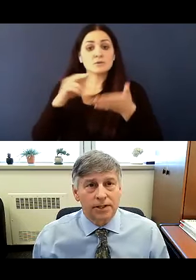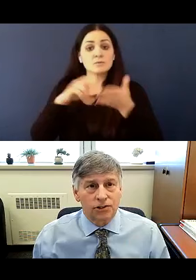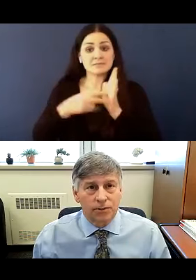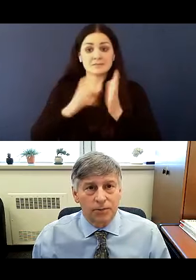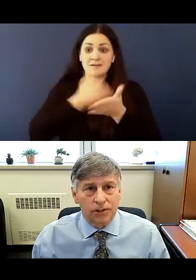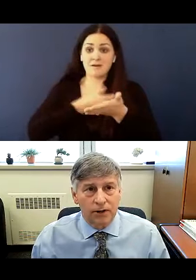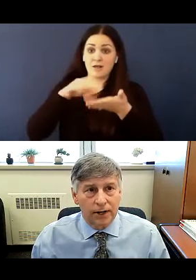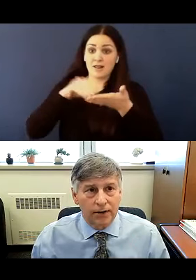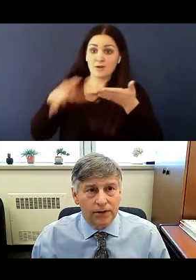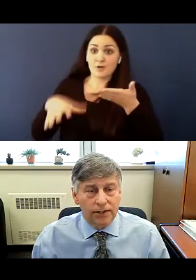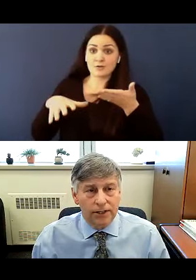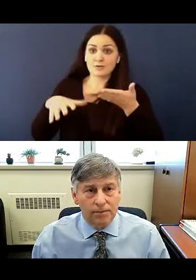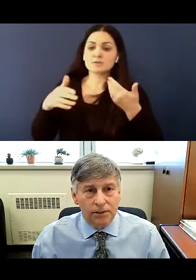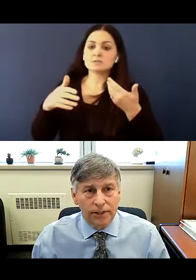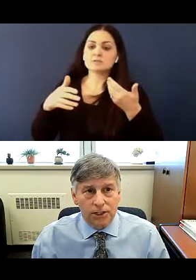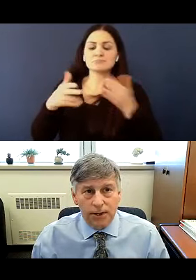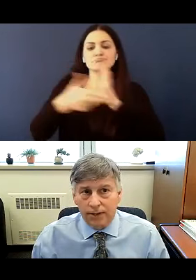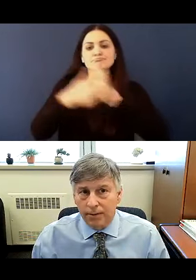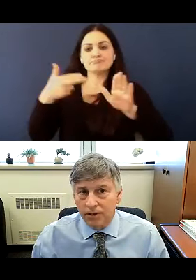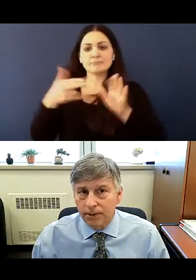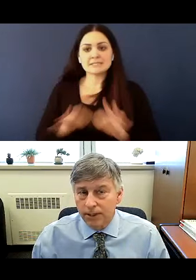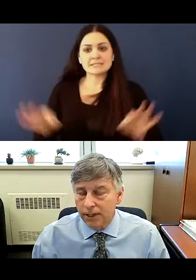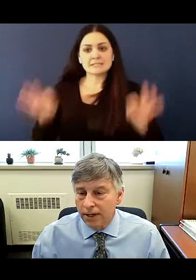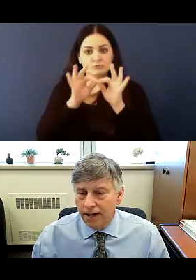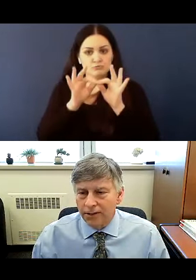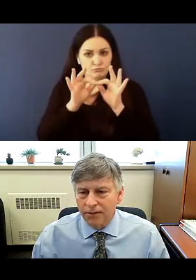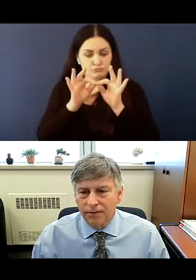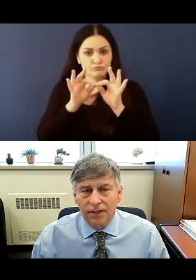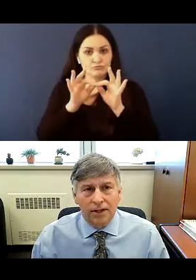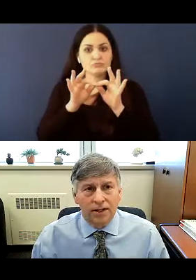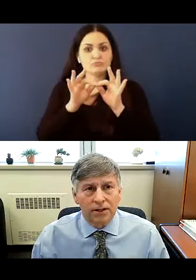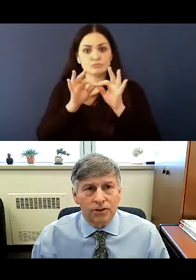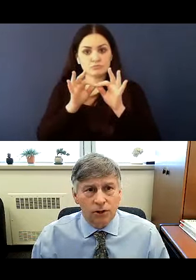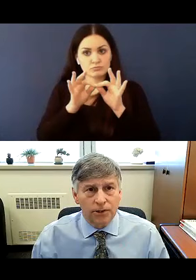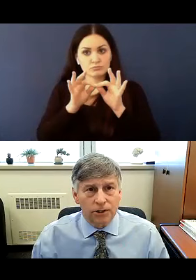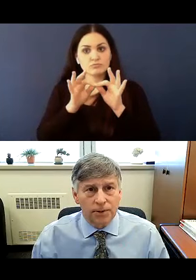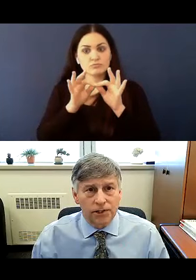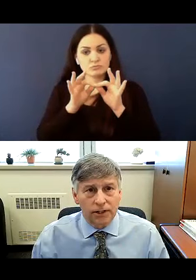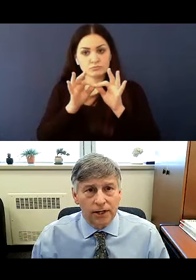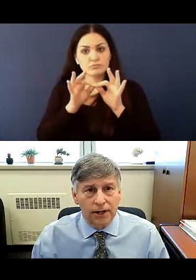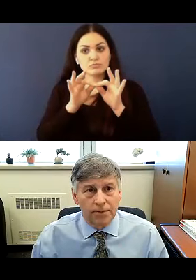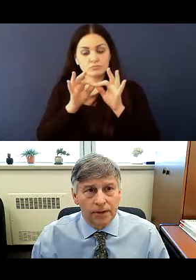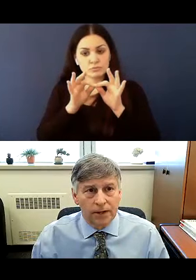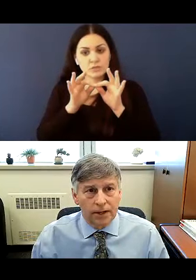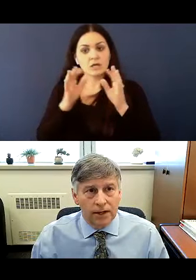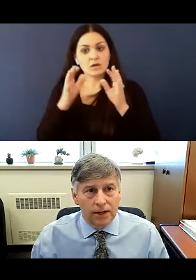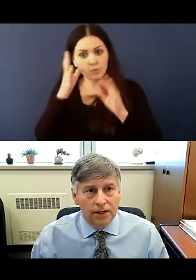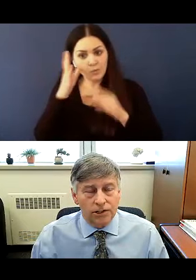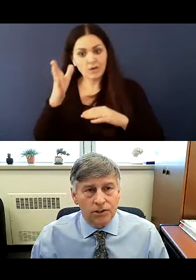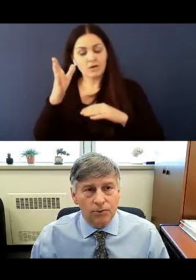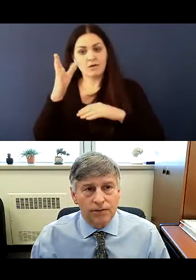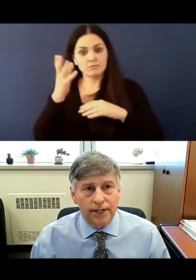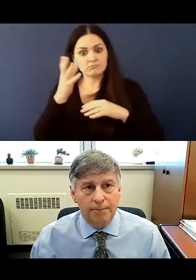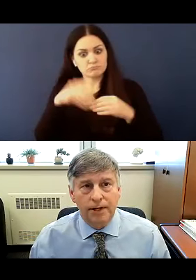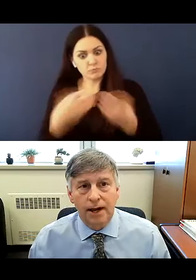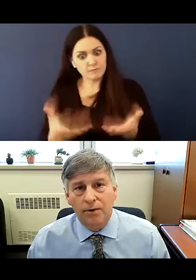be essential members of our healthcare teams, and we expect them to be active contributors to patient care. And just